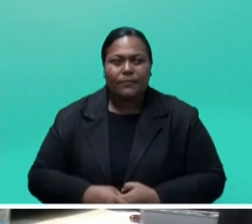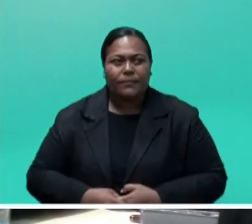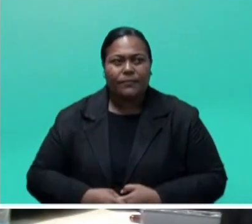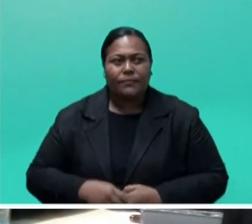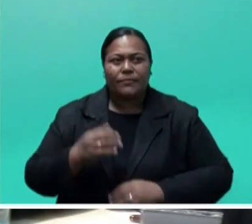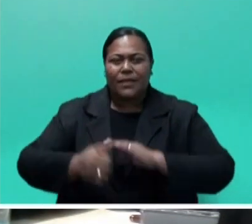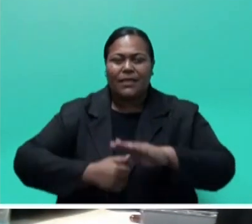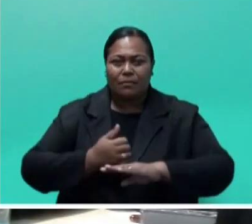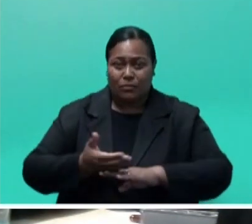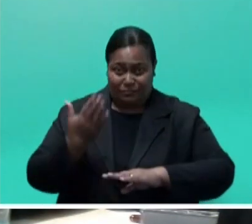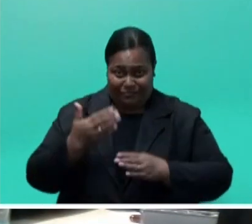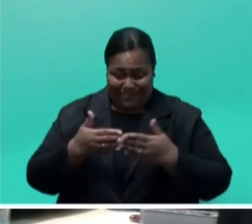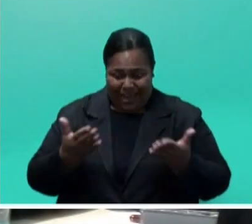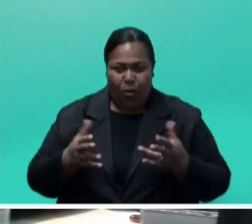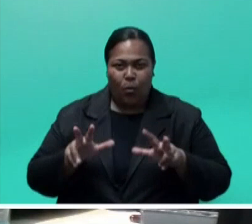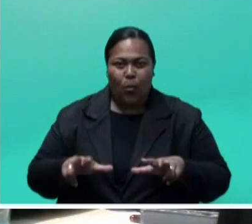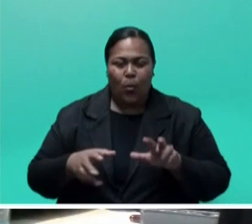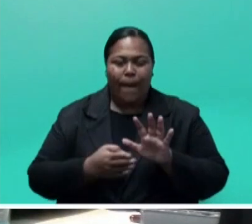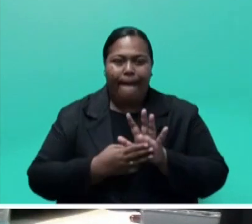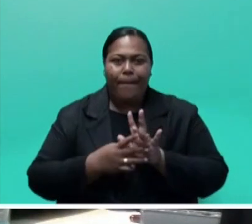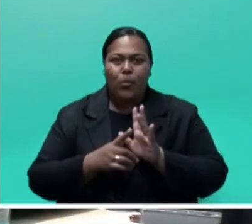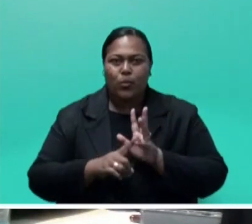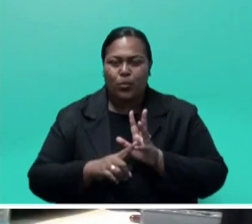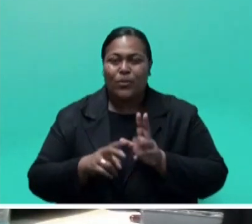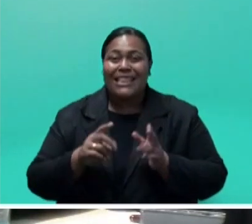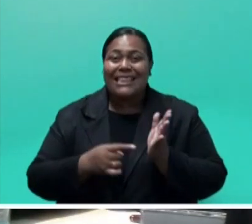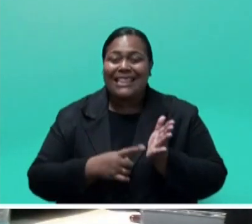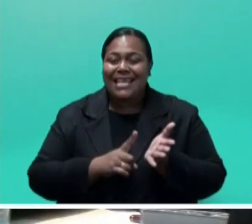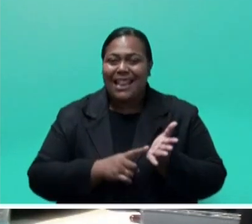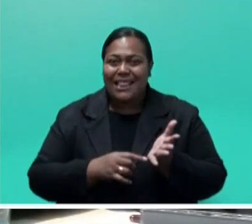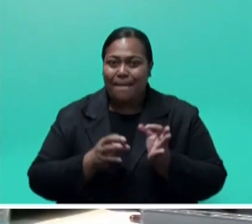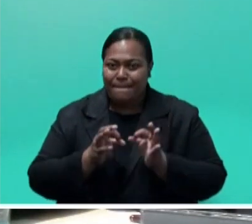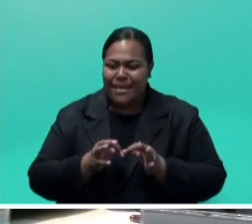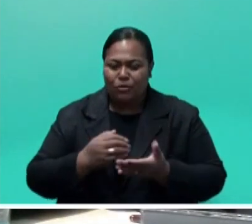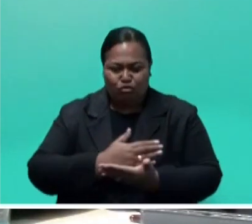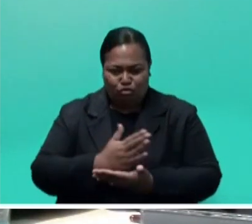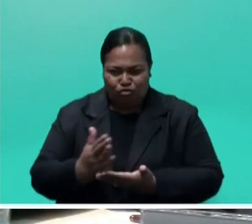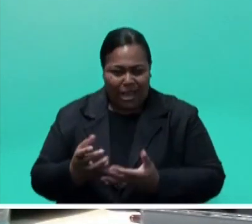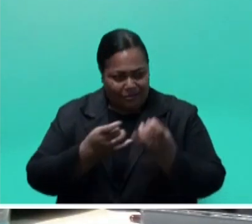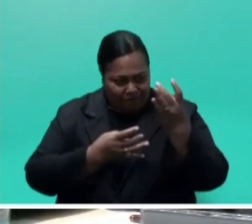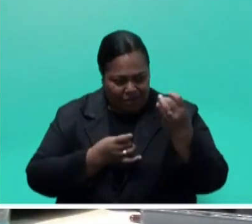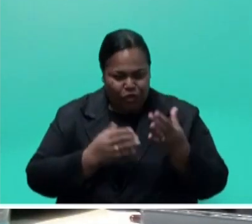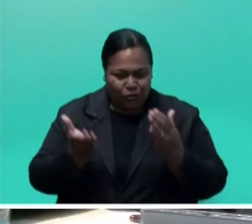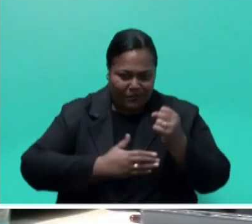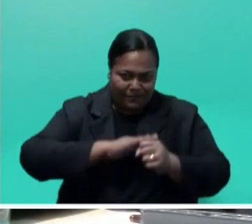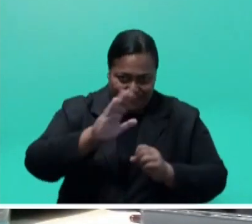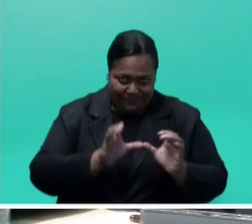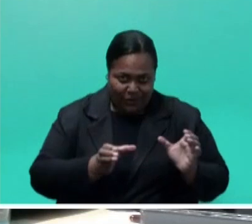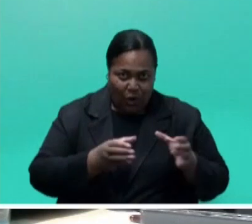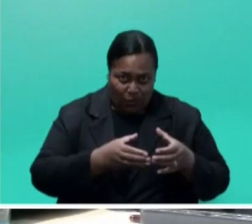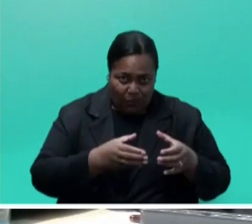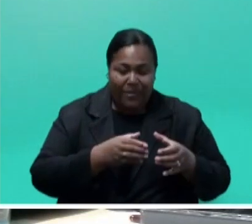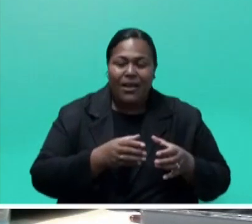a memorandum of understanding with TLTB to share useful information for the sugar industry and have been at the forefront to